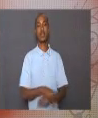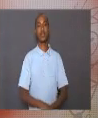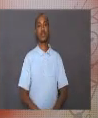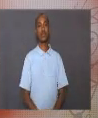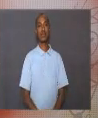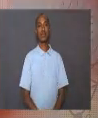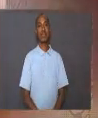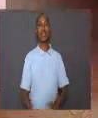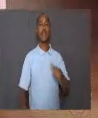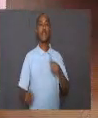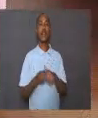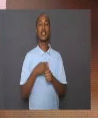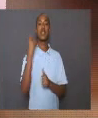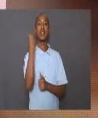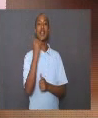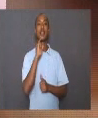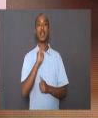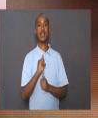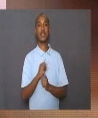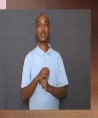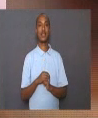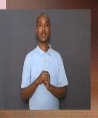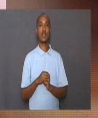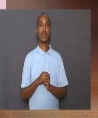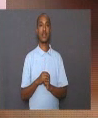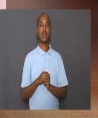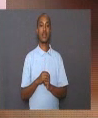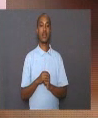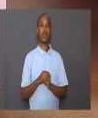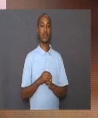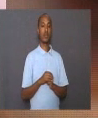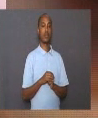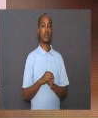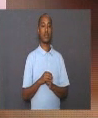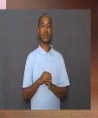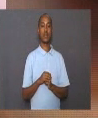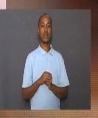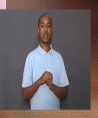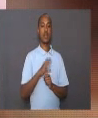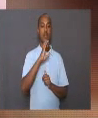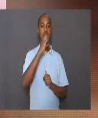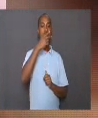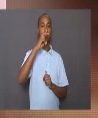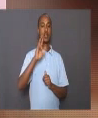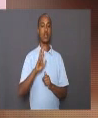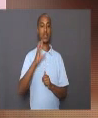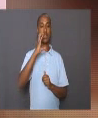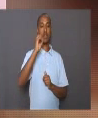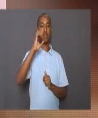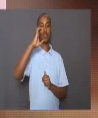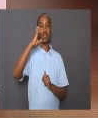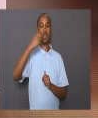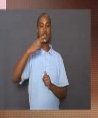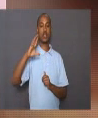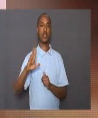are correct. The first structure is propanone, which is